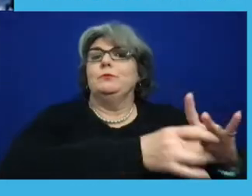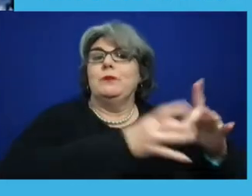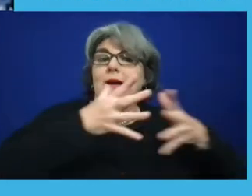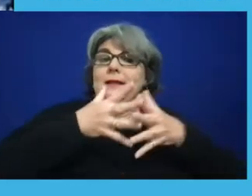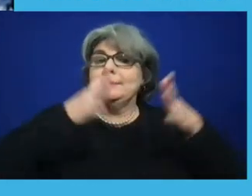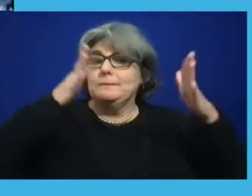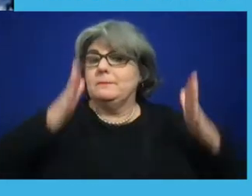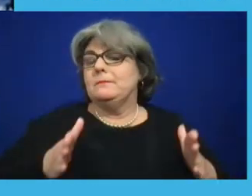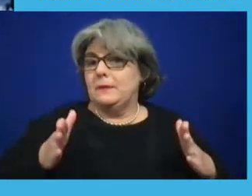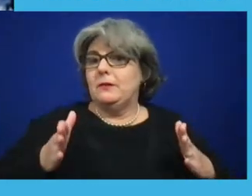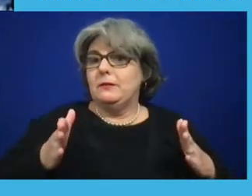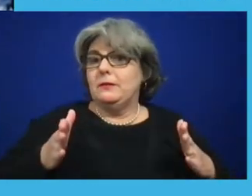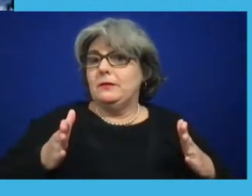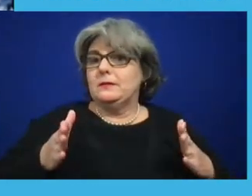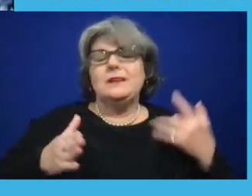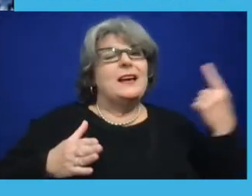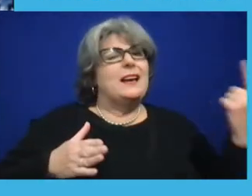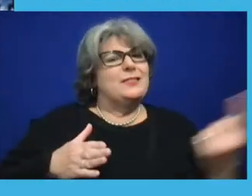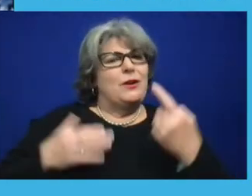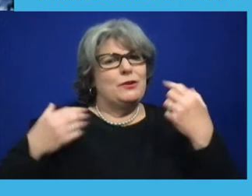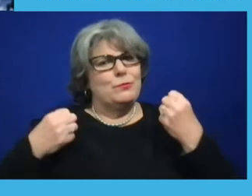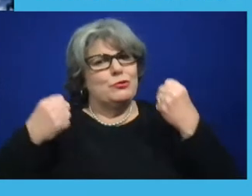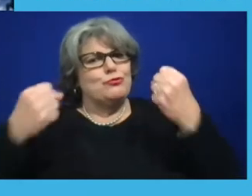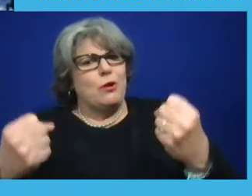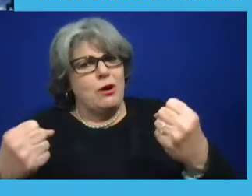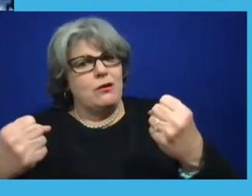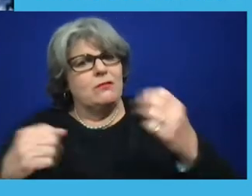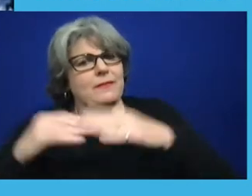Even when times are tough, what unites us